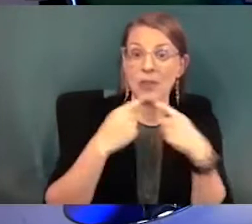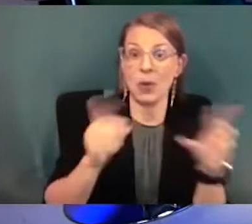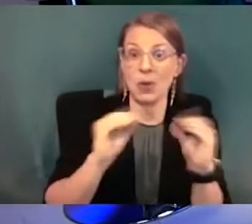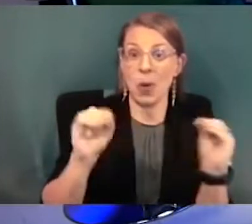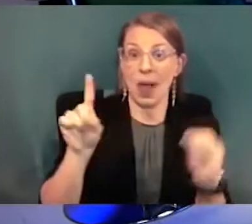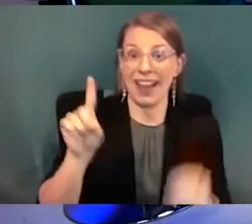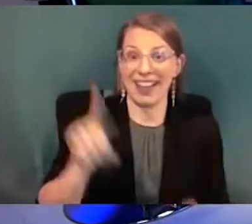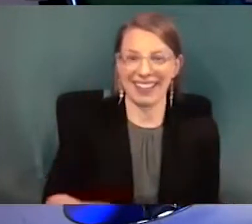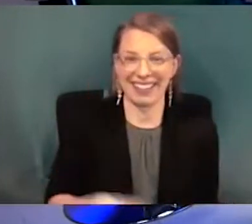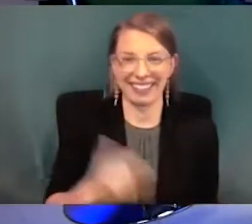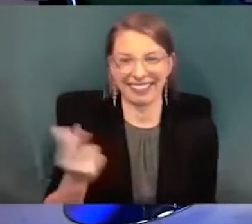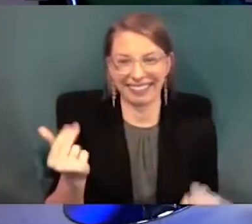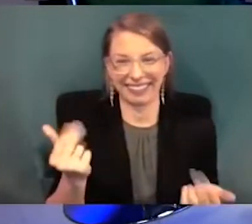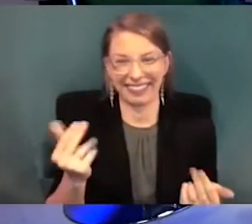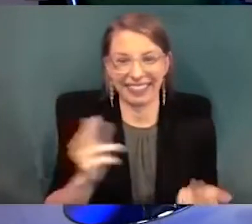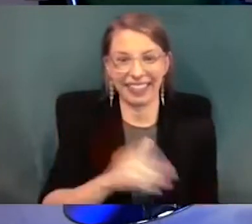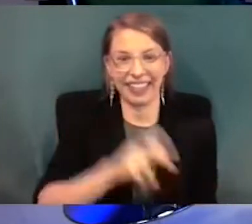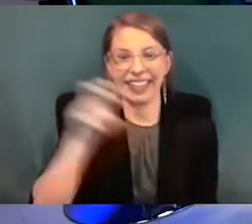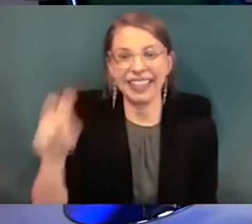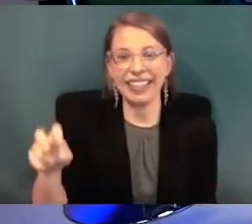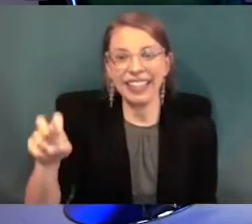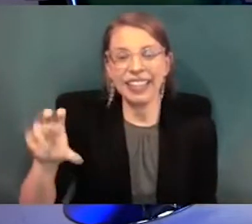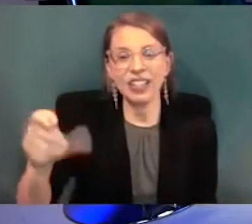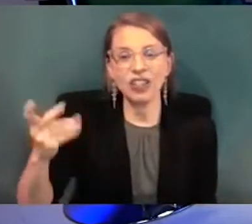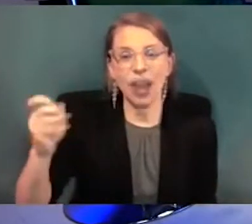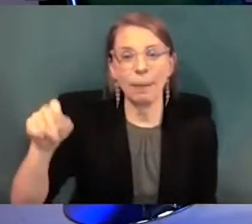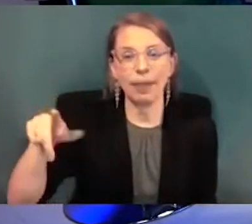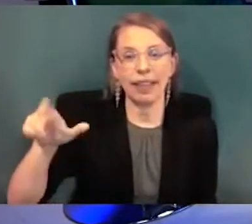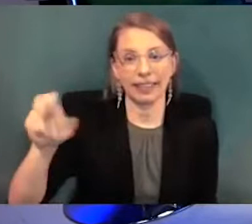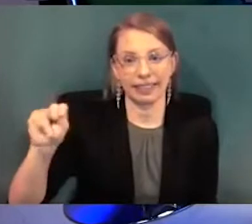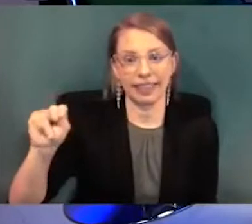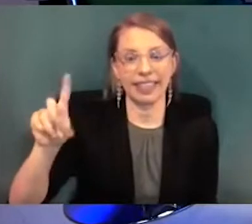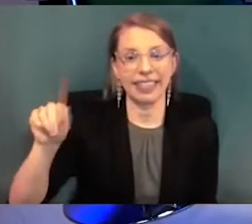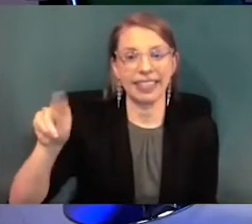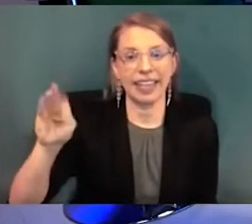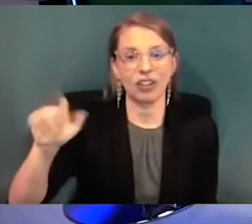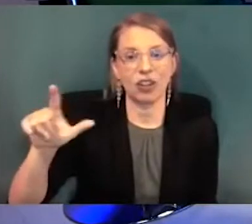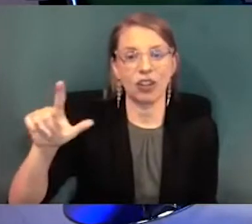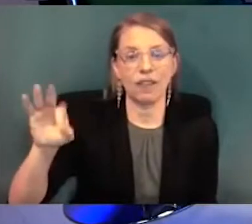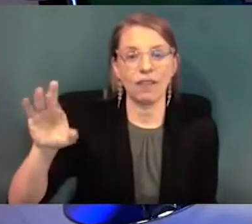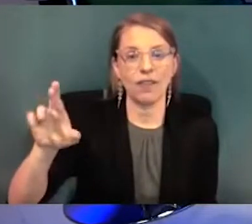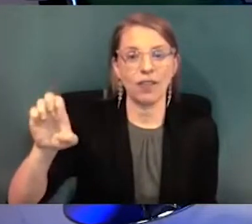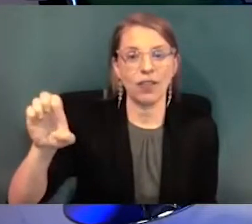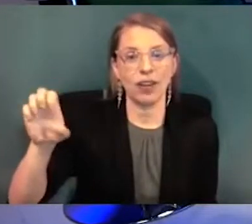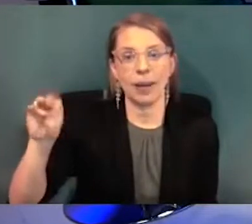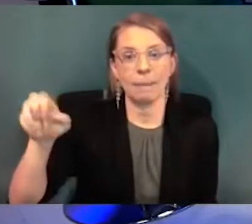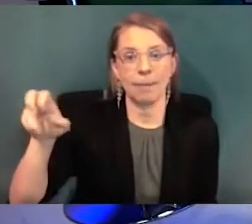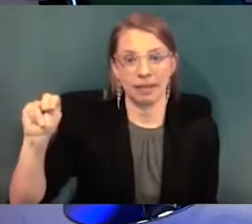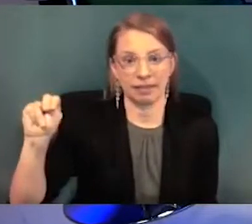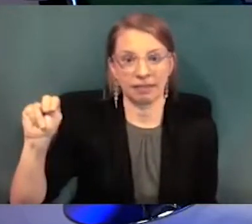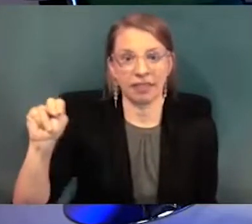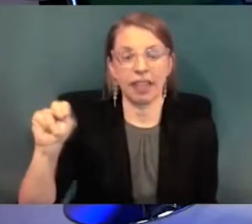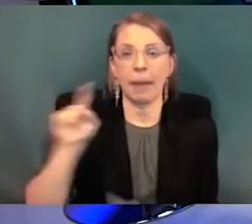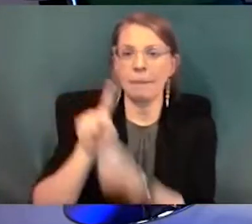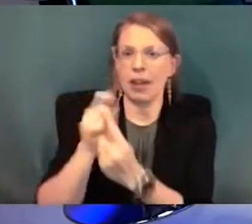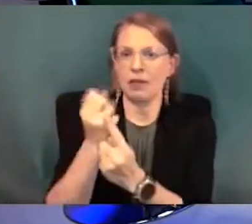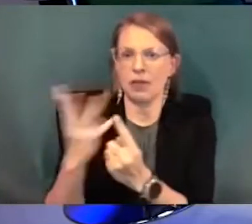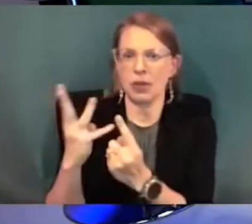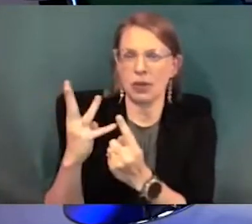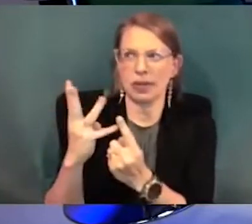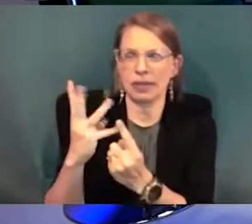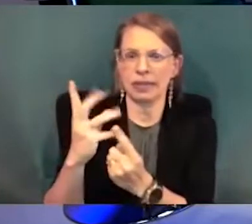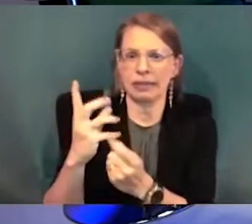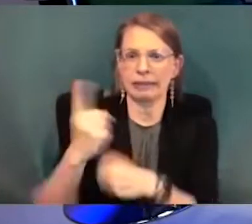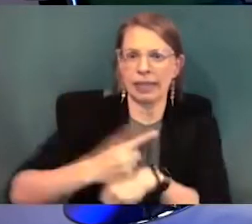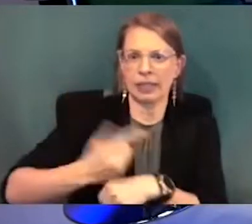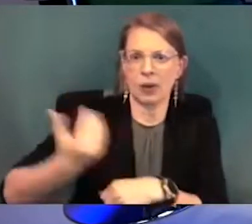Also, is Chaplain Daniel Freeman. I had the pleasure of meeting Chaplain Freeman here in the last few days. Actually, I think we met yesterday afternoon, and